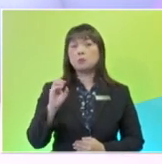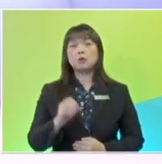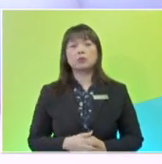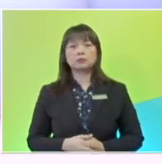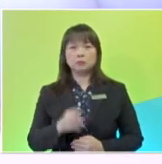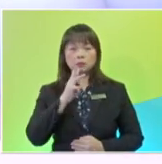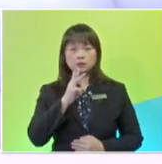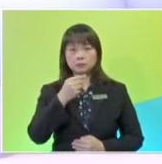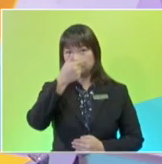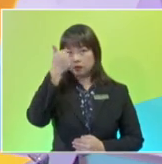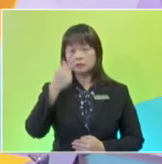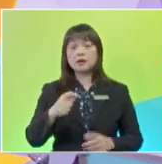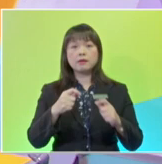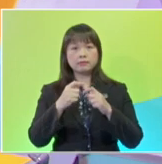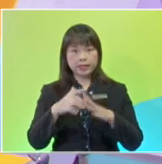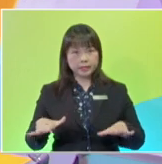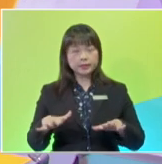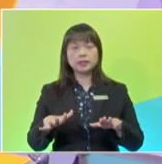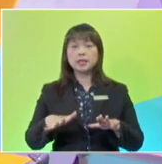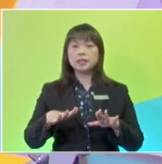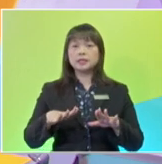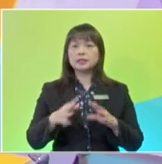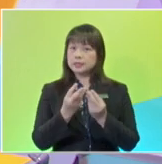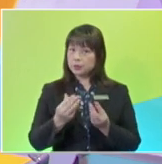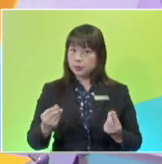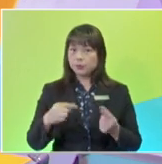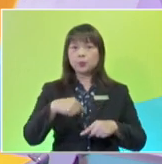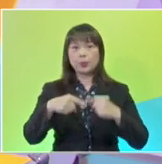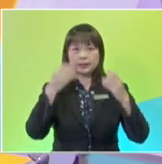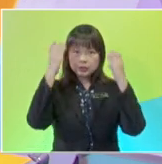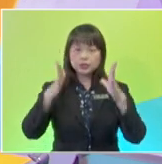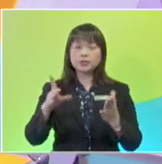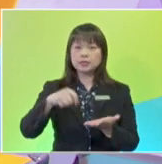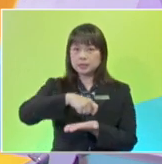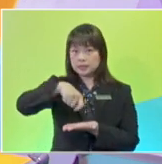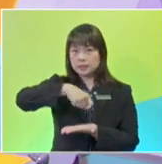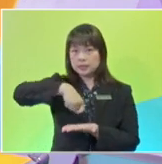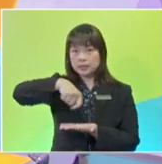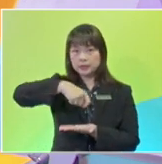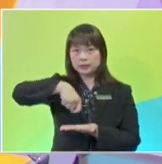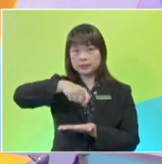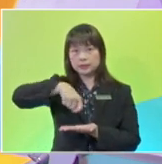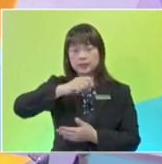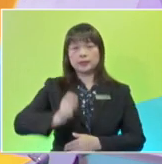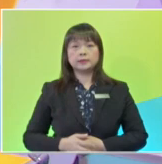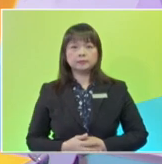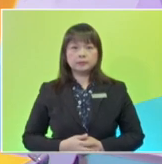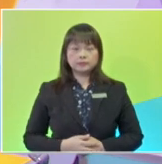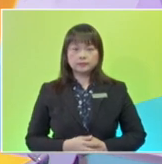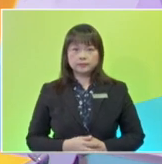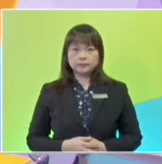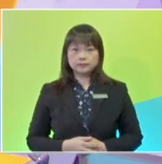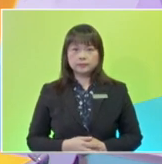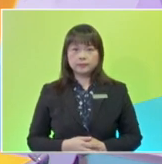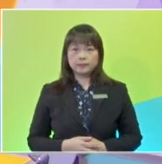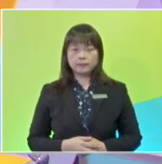has dissolved when you stir more. Yes. Yeah, dissolved. So it's yeah. quicker. Mm-hmm. So if you stir a material, stir a soluble material in mm-hmm.